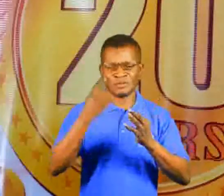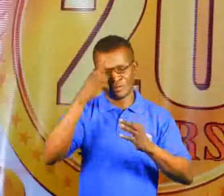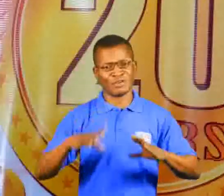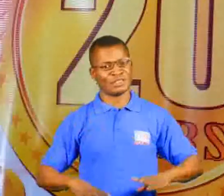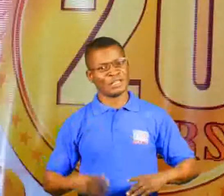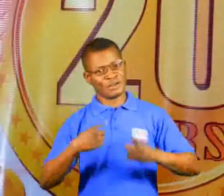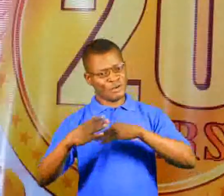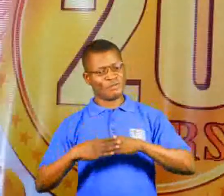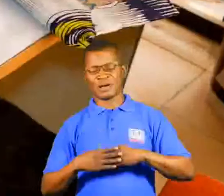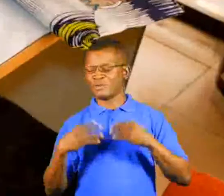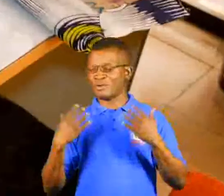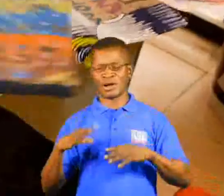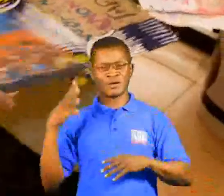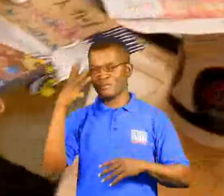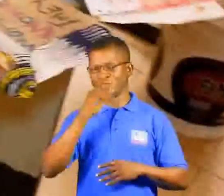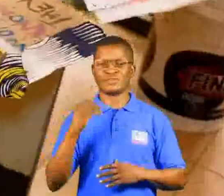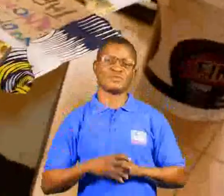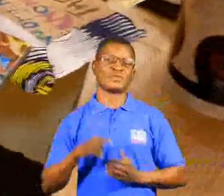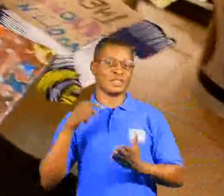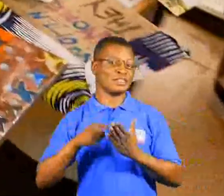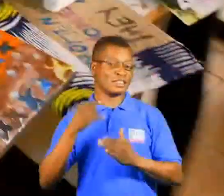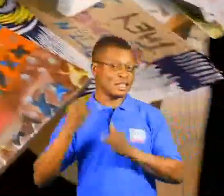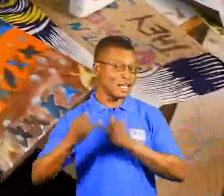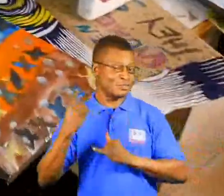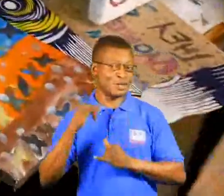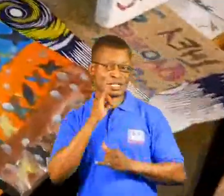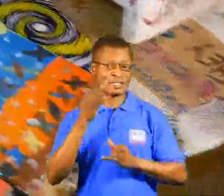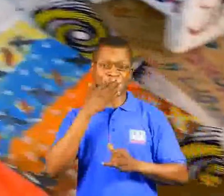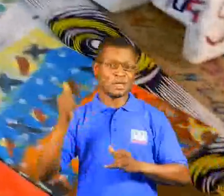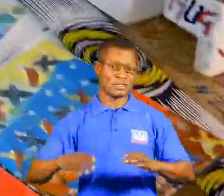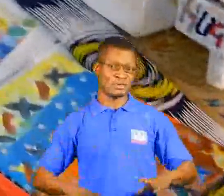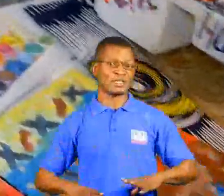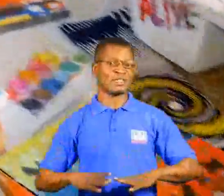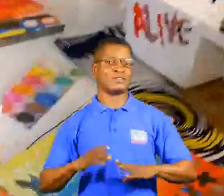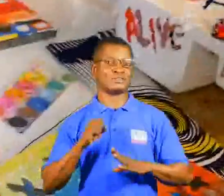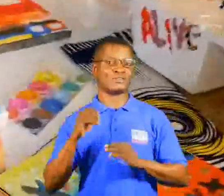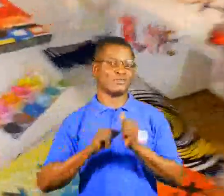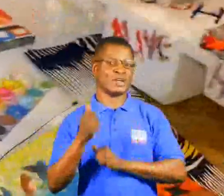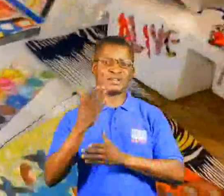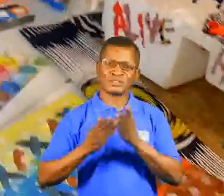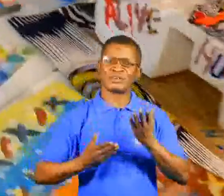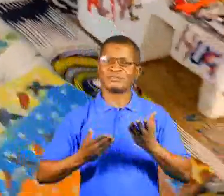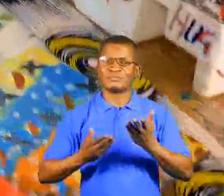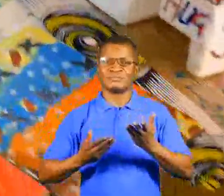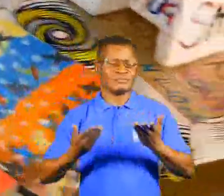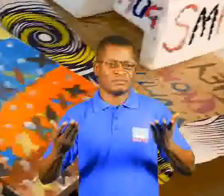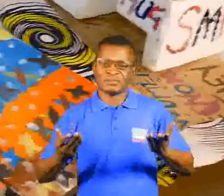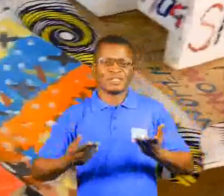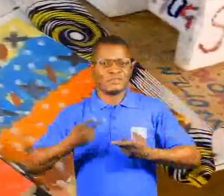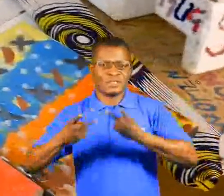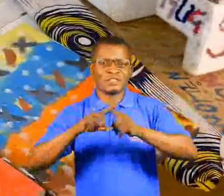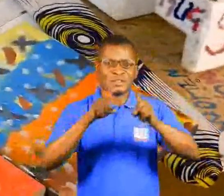back healthier and happier. I think it's the best holiday we have so far, and some of them were able to visit NAPTIP. They come back in the